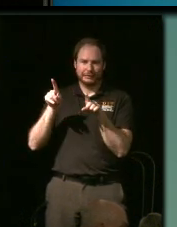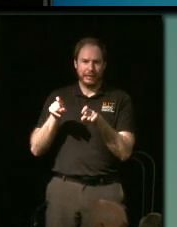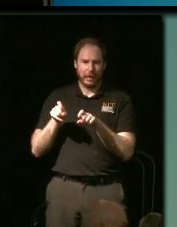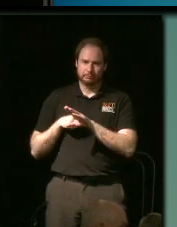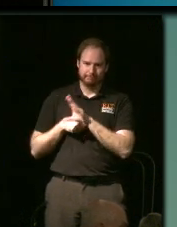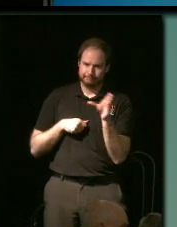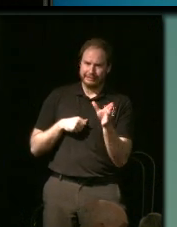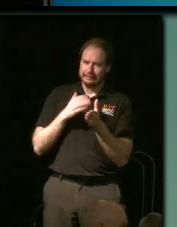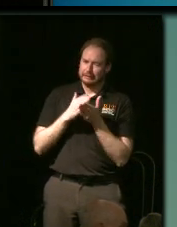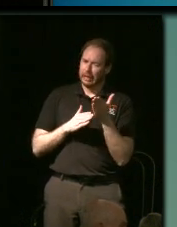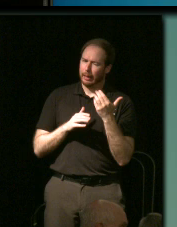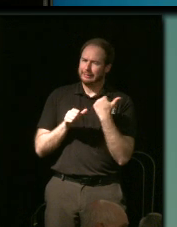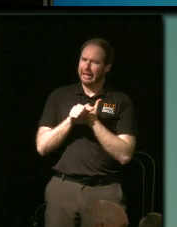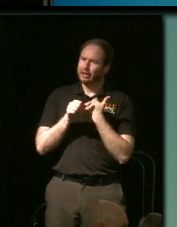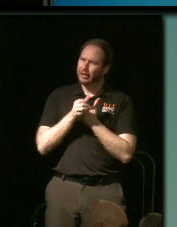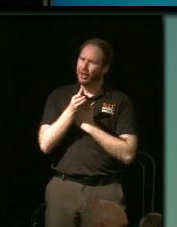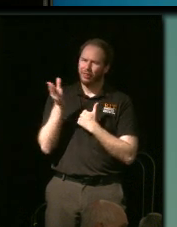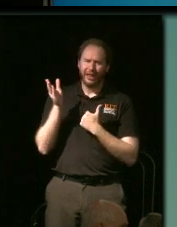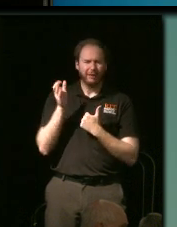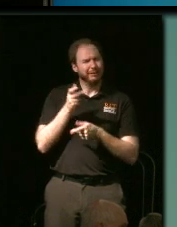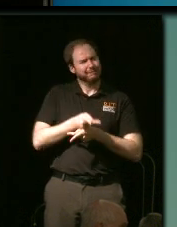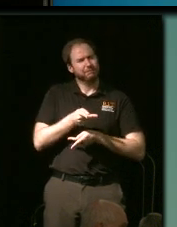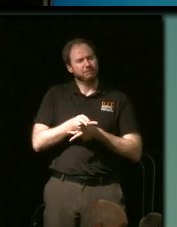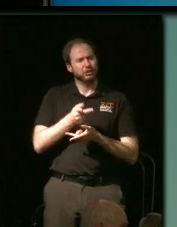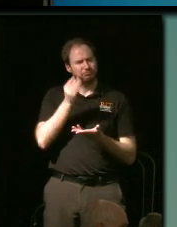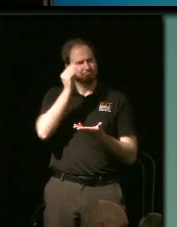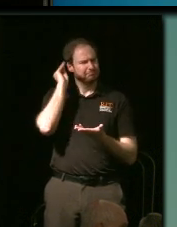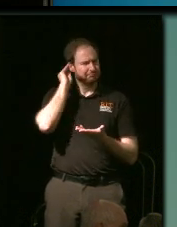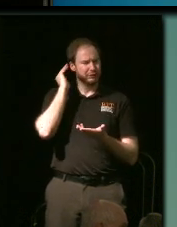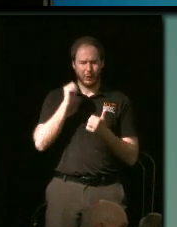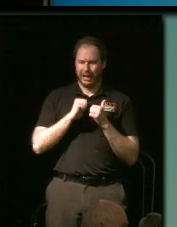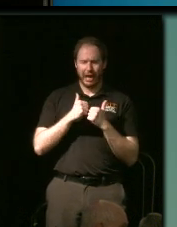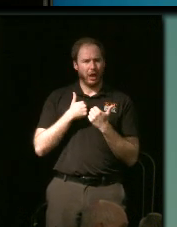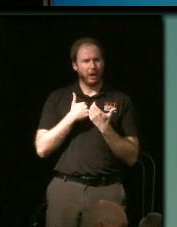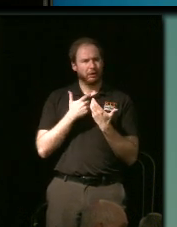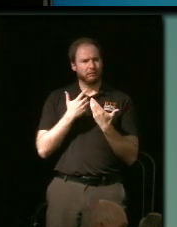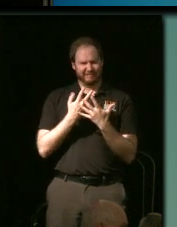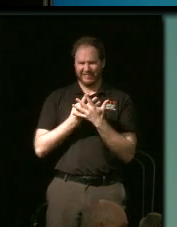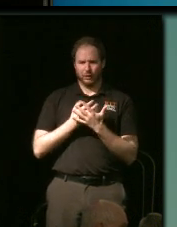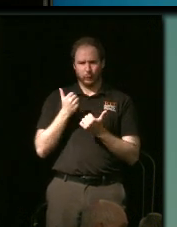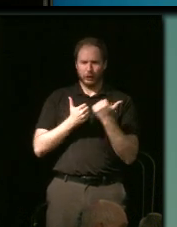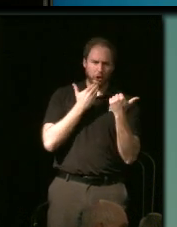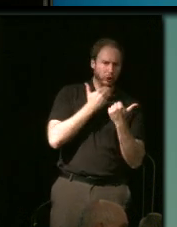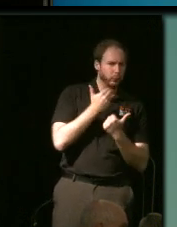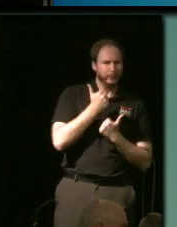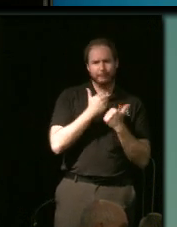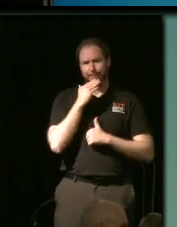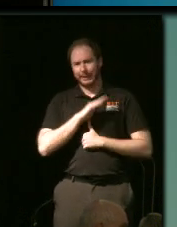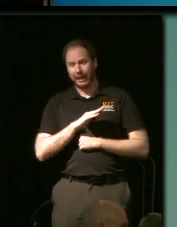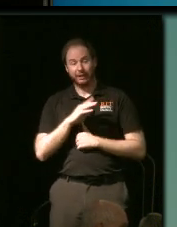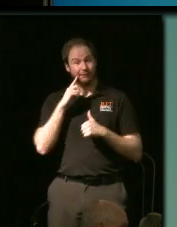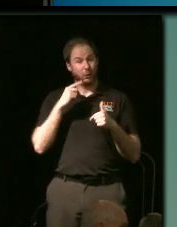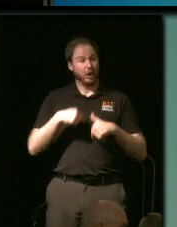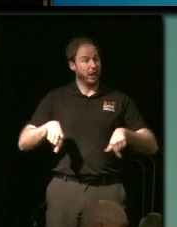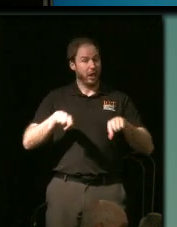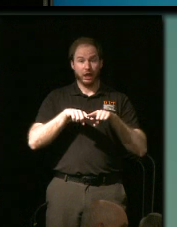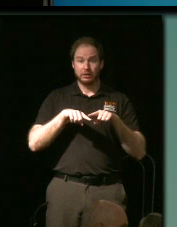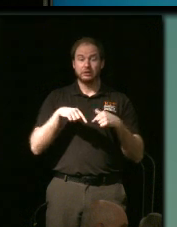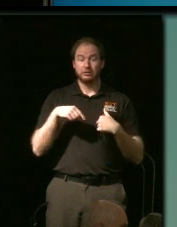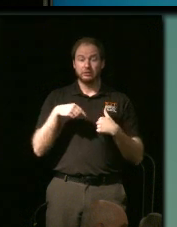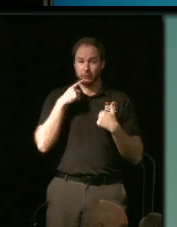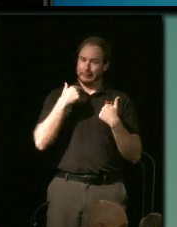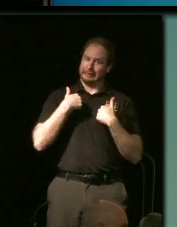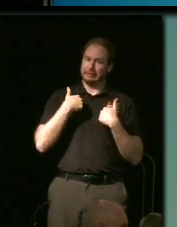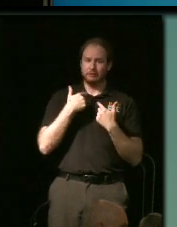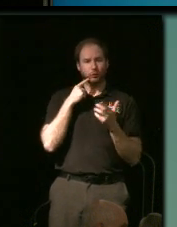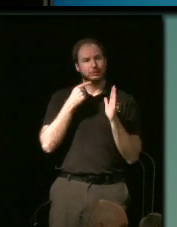are some dangerous trials on that list. So how do you figure that out? Well, for us, we do the research